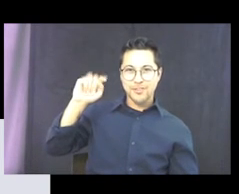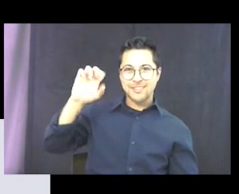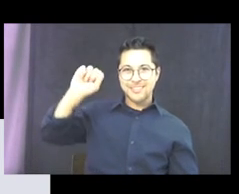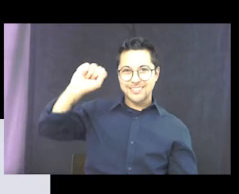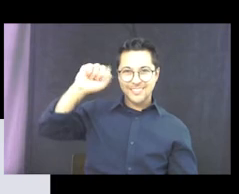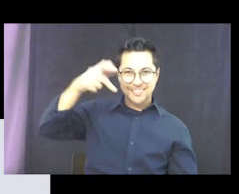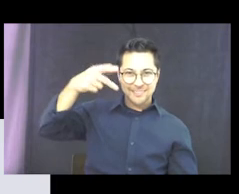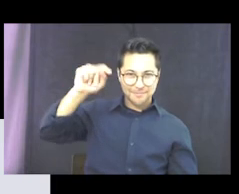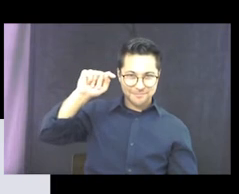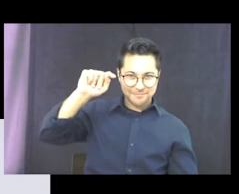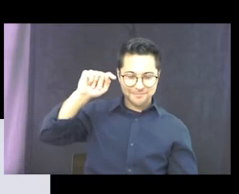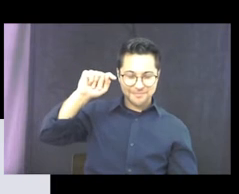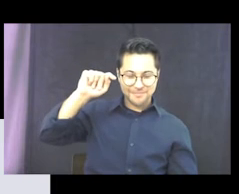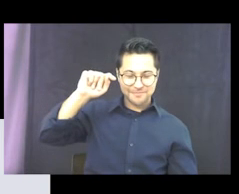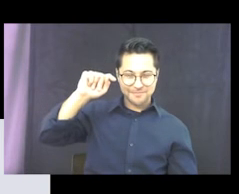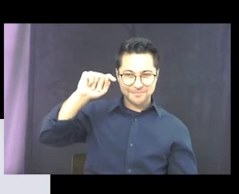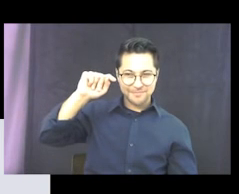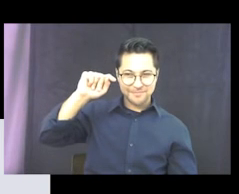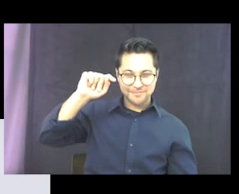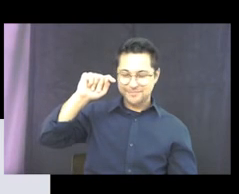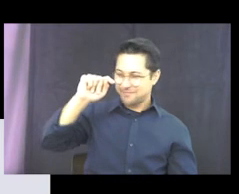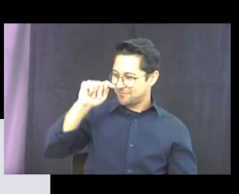October,